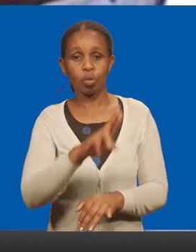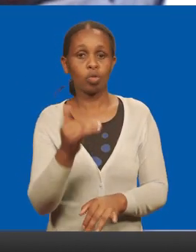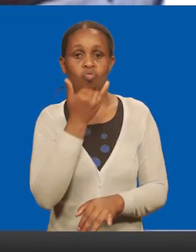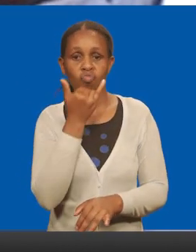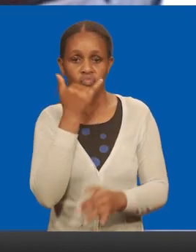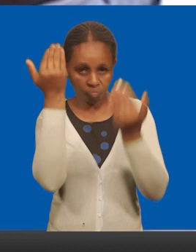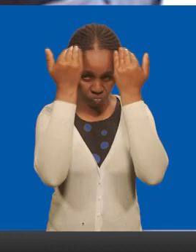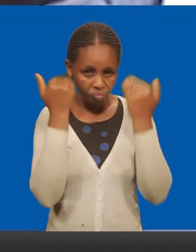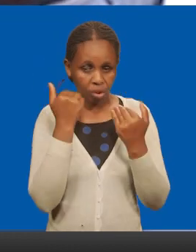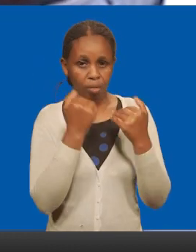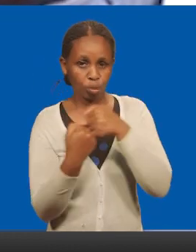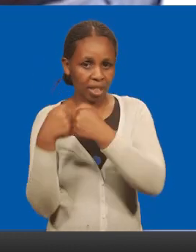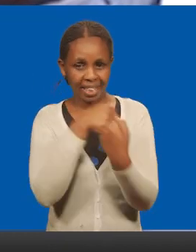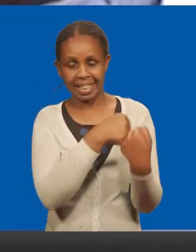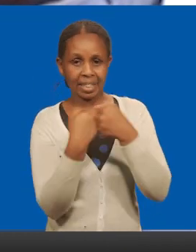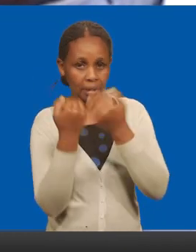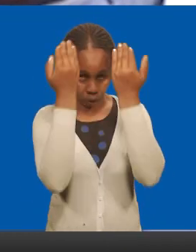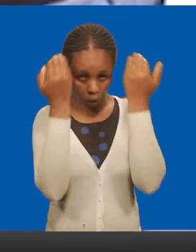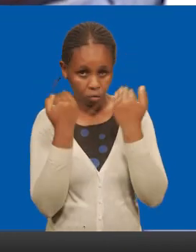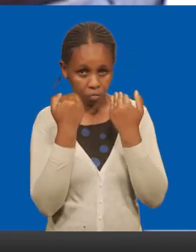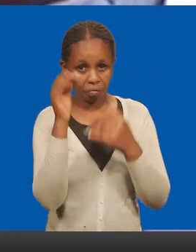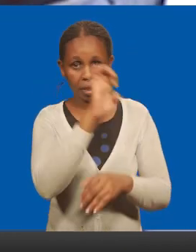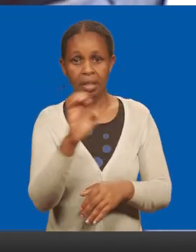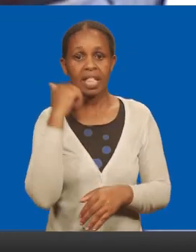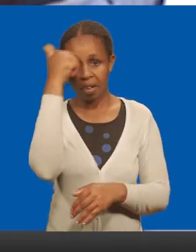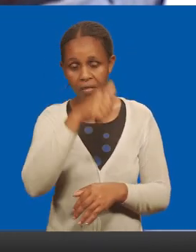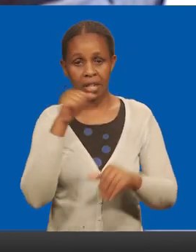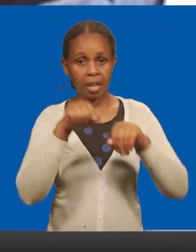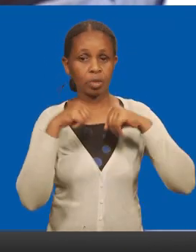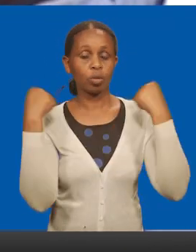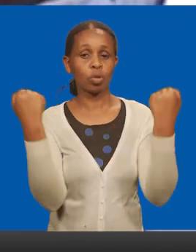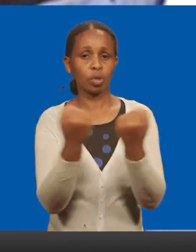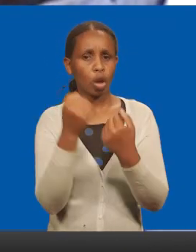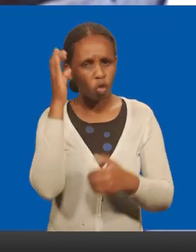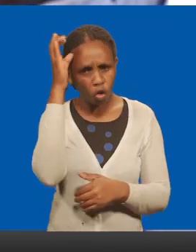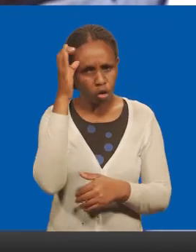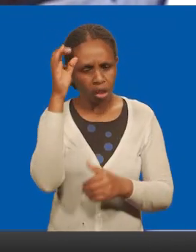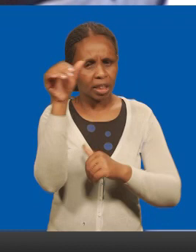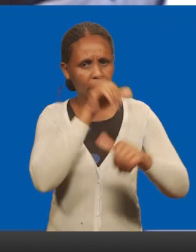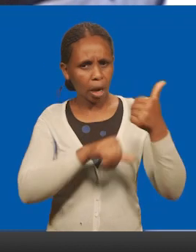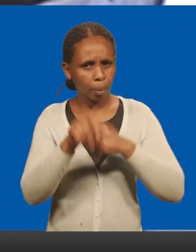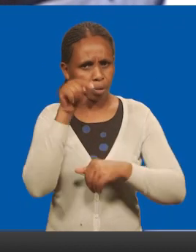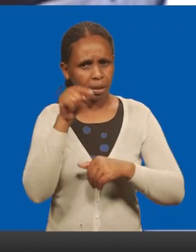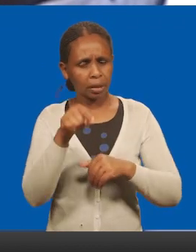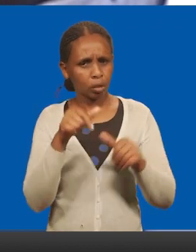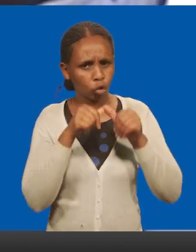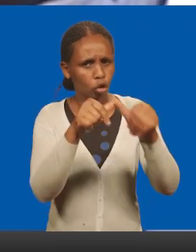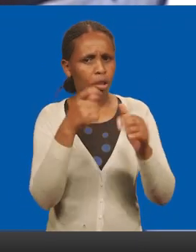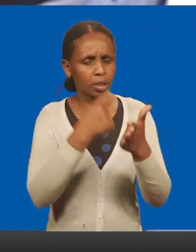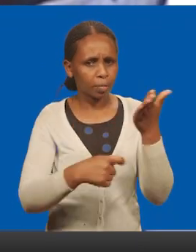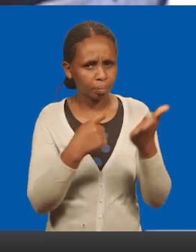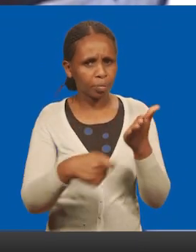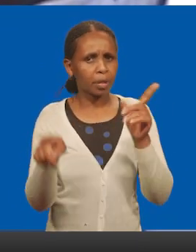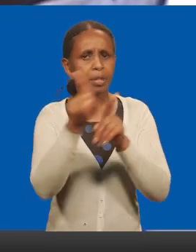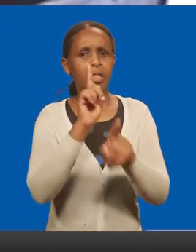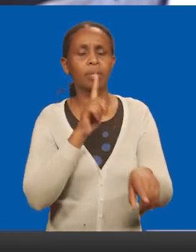legally use courts to challenge government excesses. The East Africa Law Society is deeply concerned about these persistent attacks,